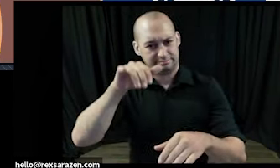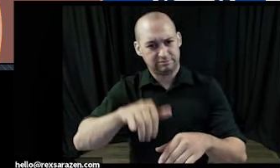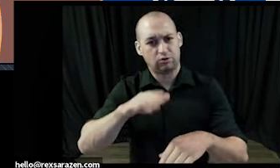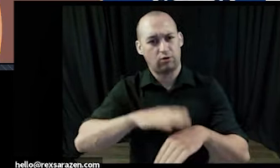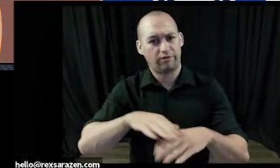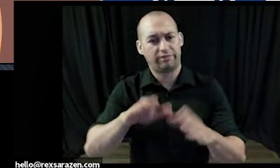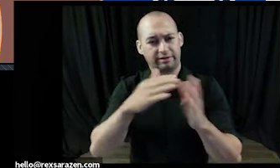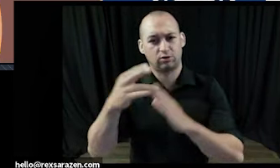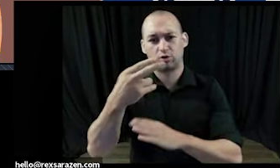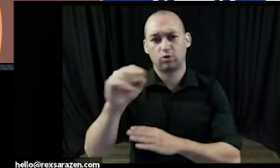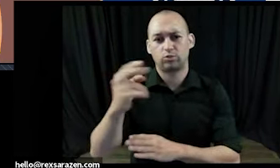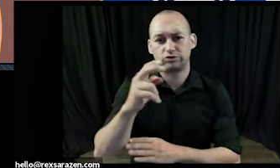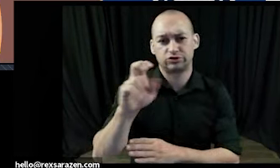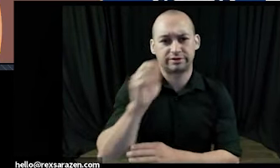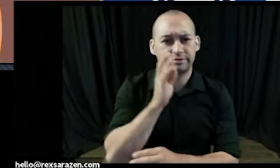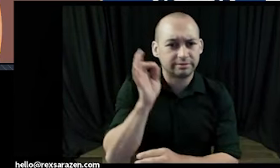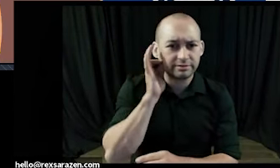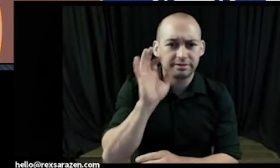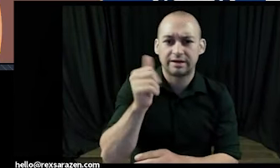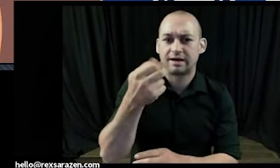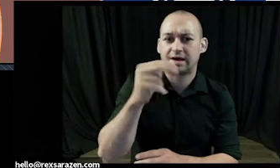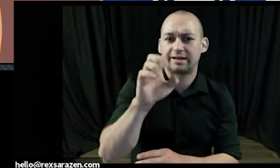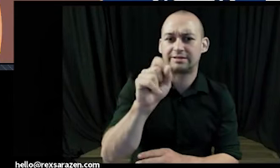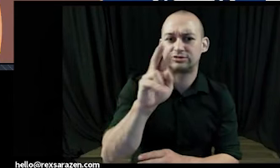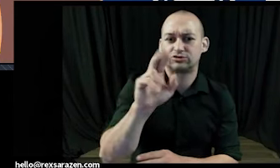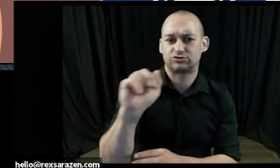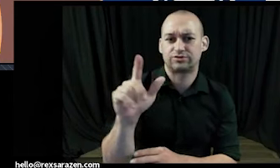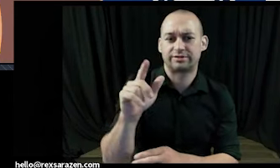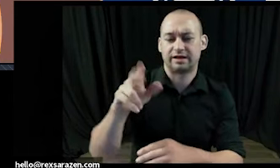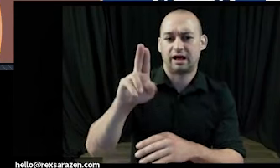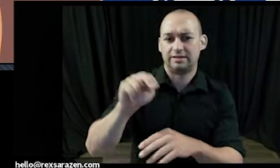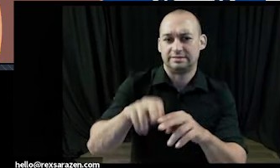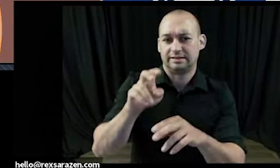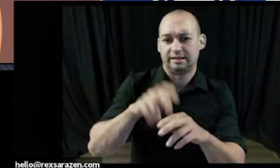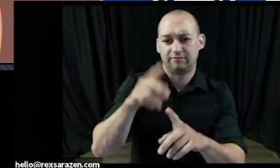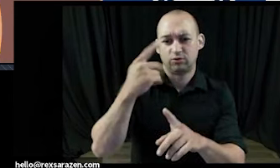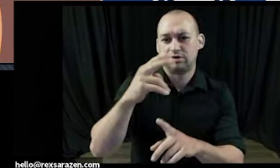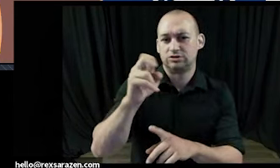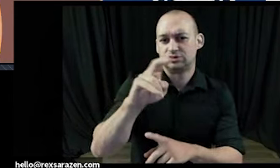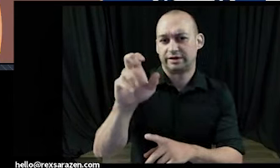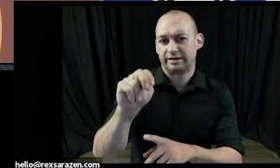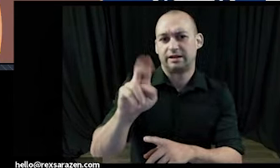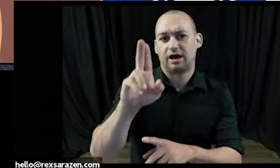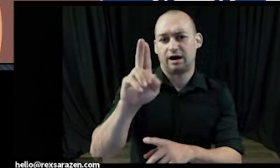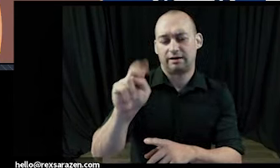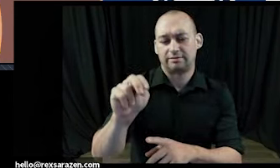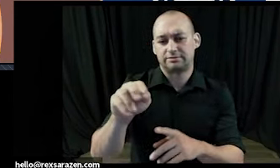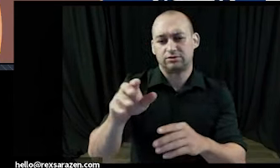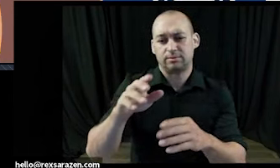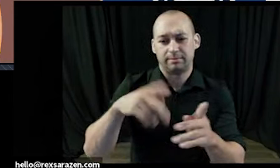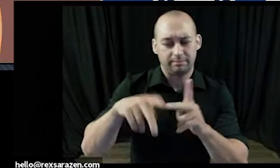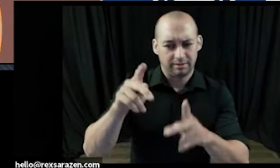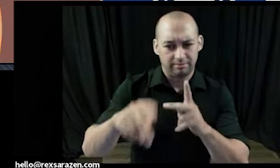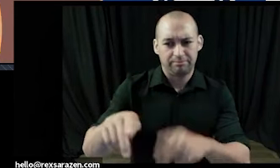Huchen, the ancestral and unceded land of the Chochenyo-speaking Ohlone people, the successors of the sovereign band